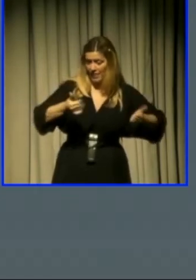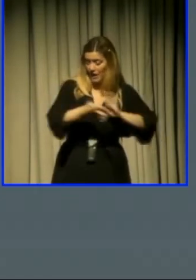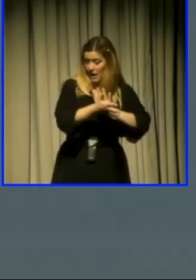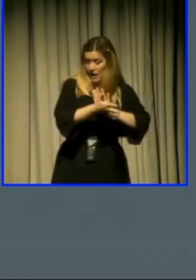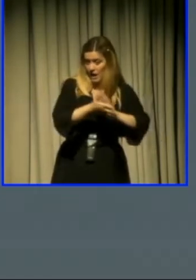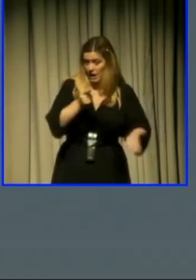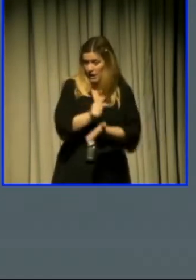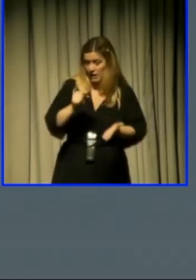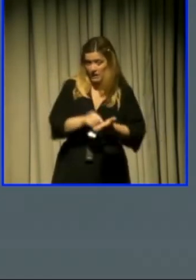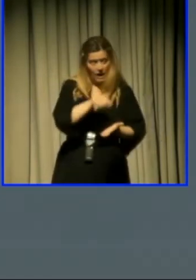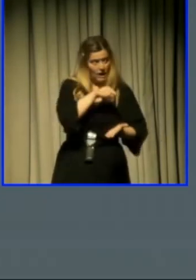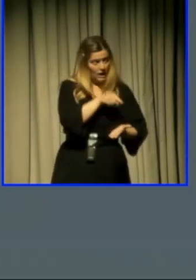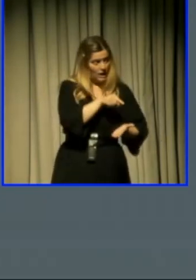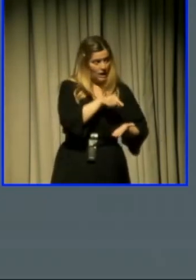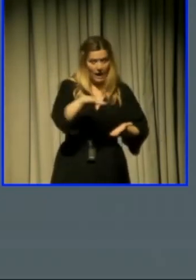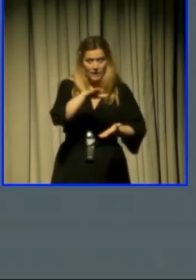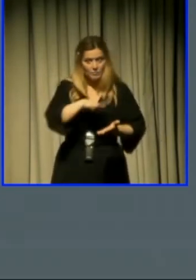virtual, workspace.